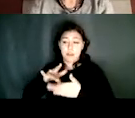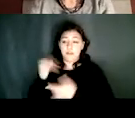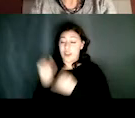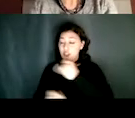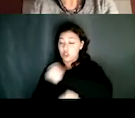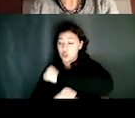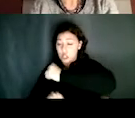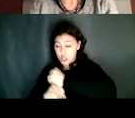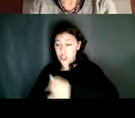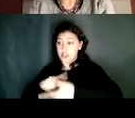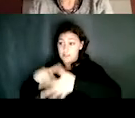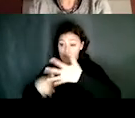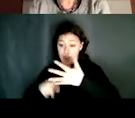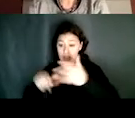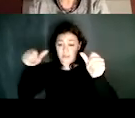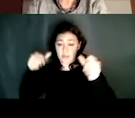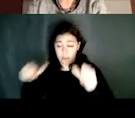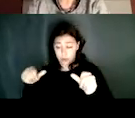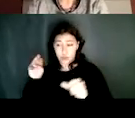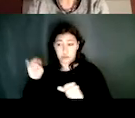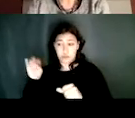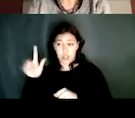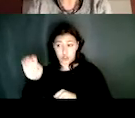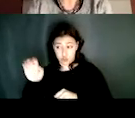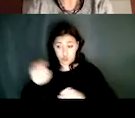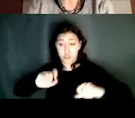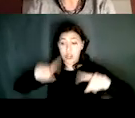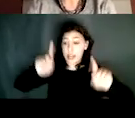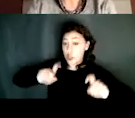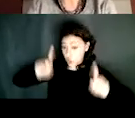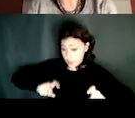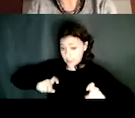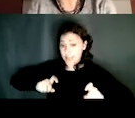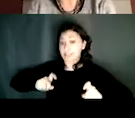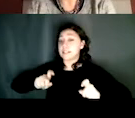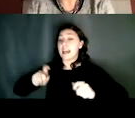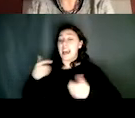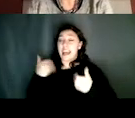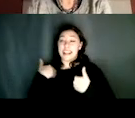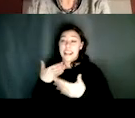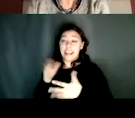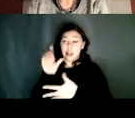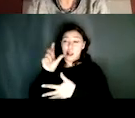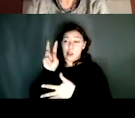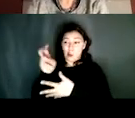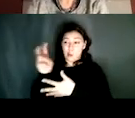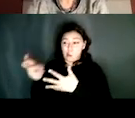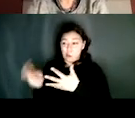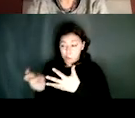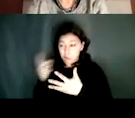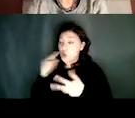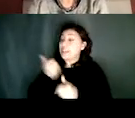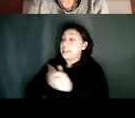also added discussions to the course so that students can get a better sense of the social relevance of the material, with prompts such